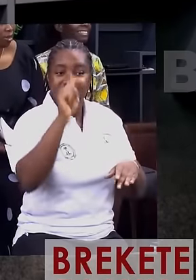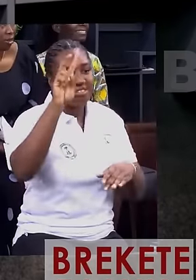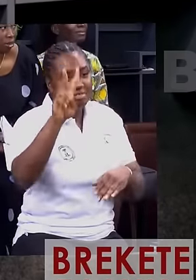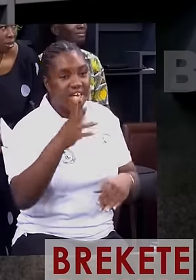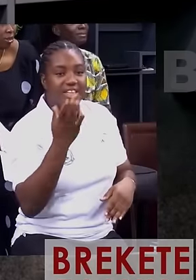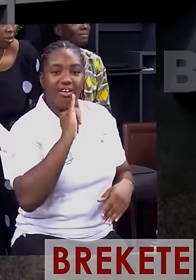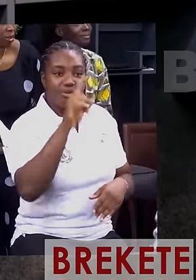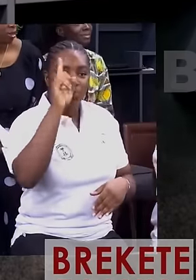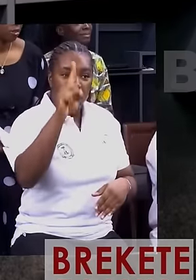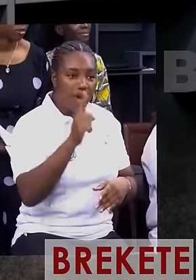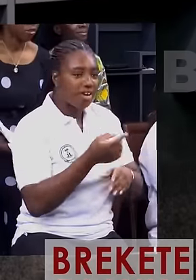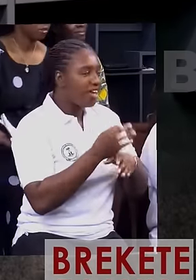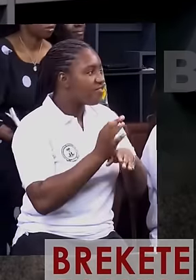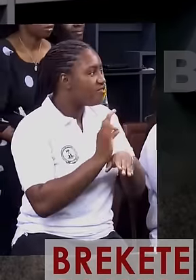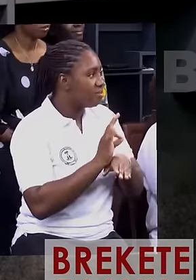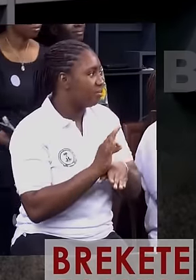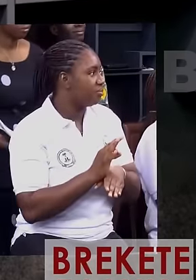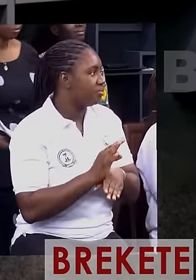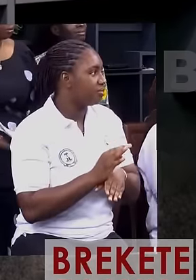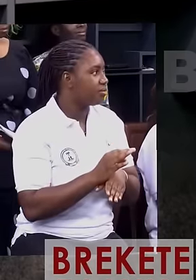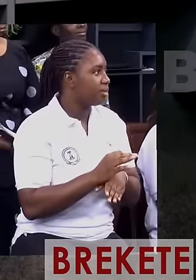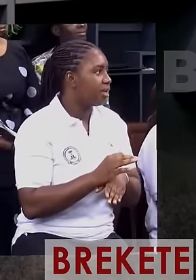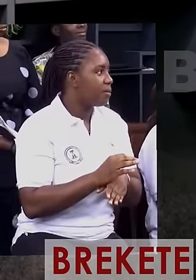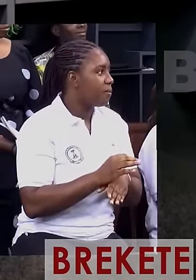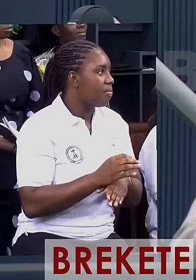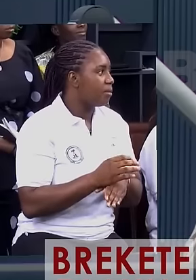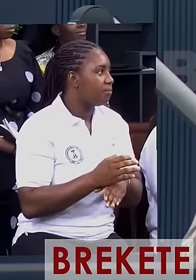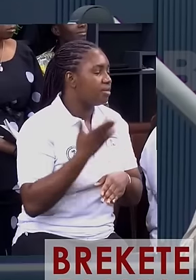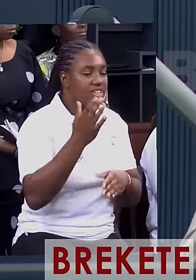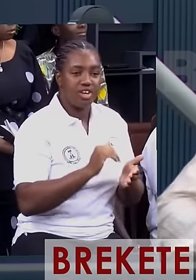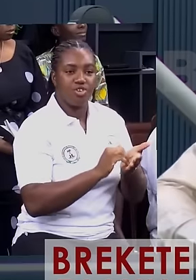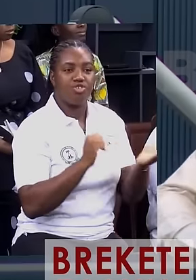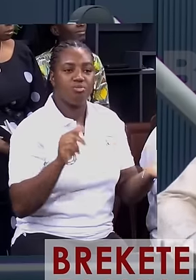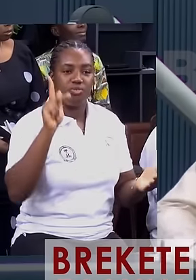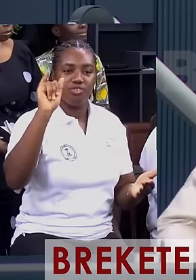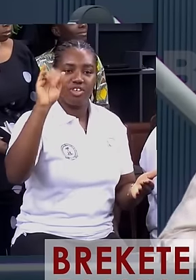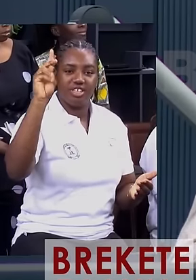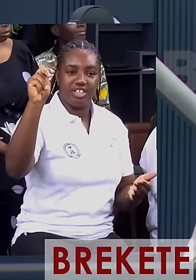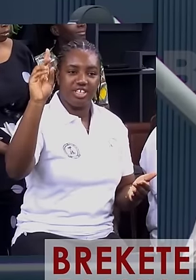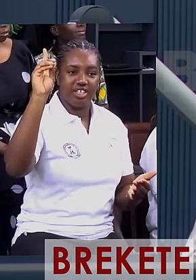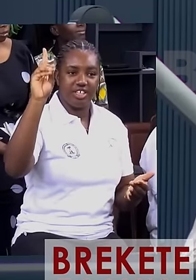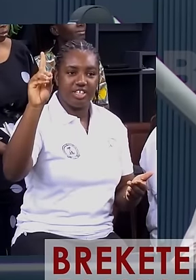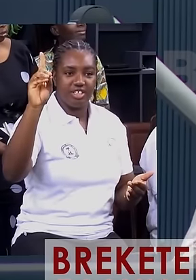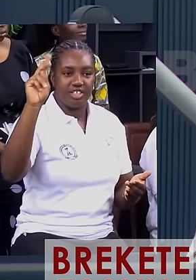thing where we watch. Sorry for interrupting you. They carry kidney, put out for inside